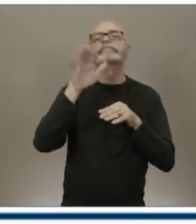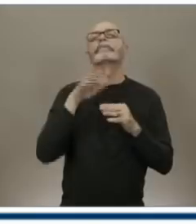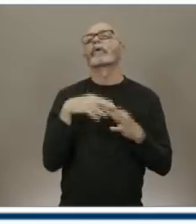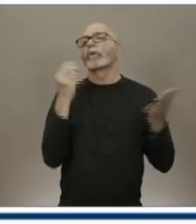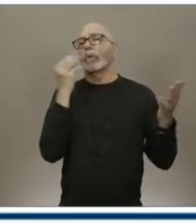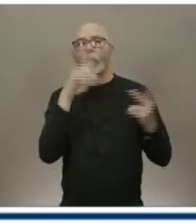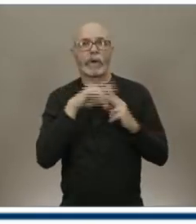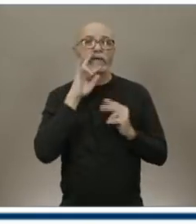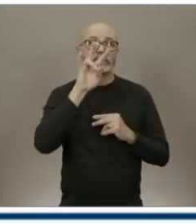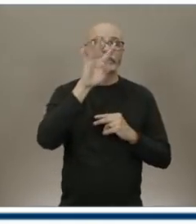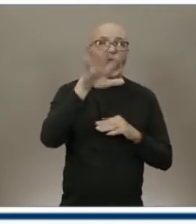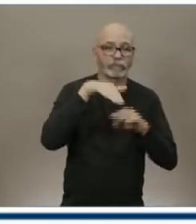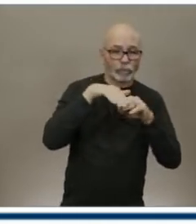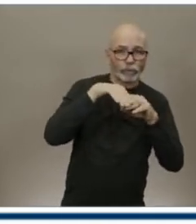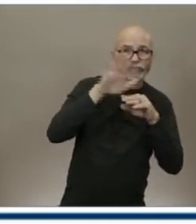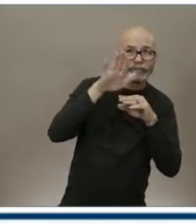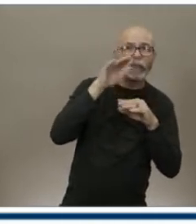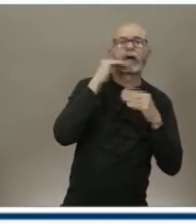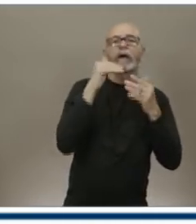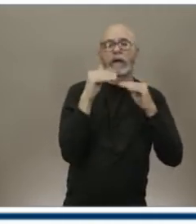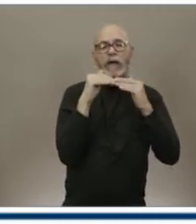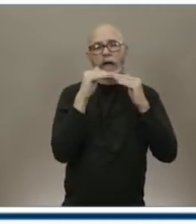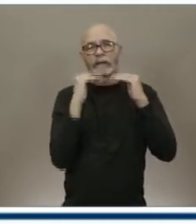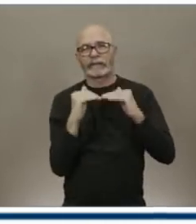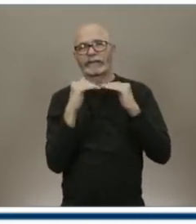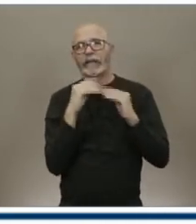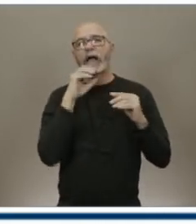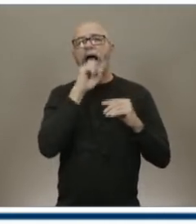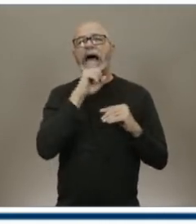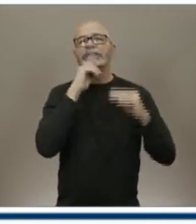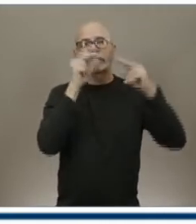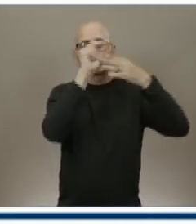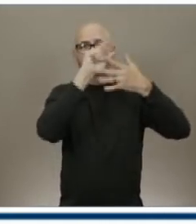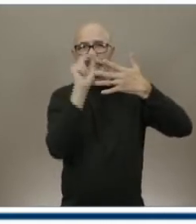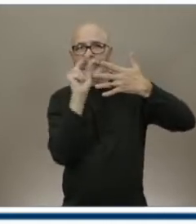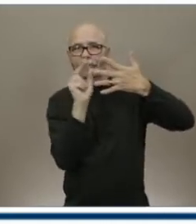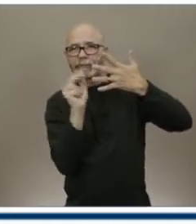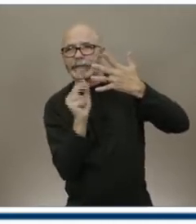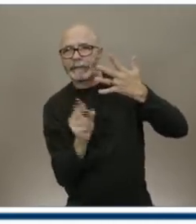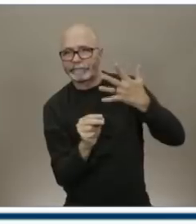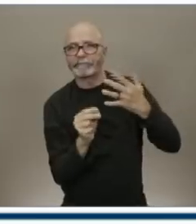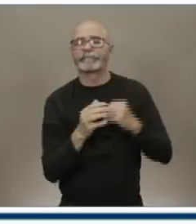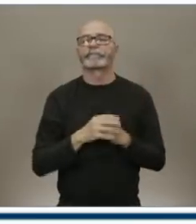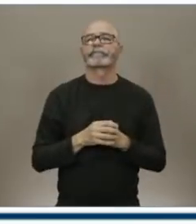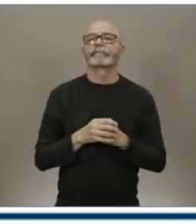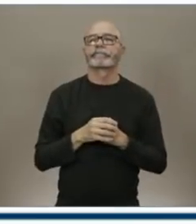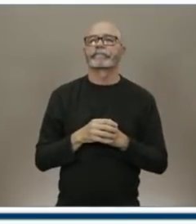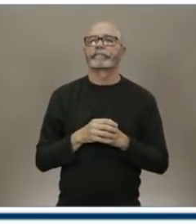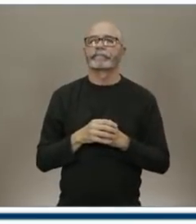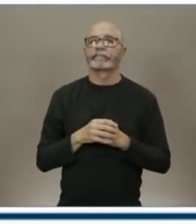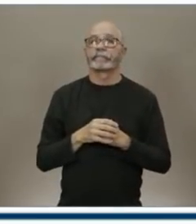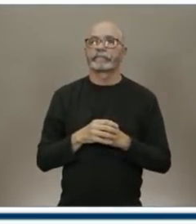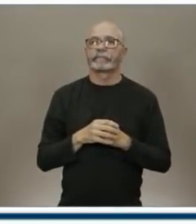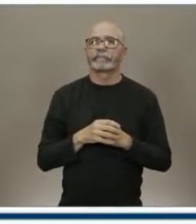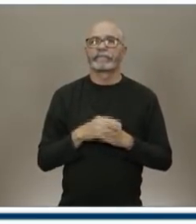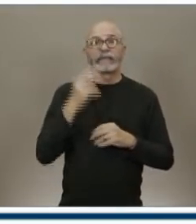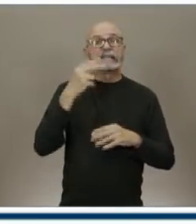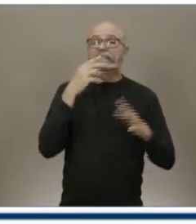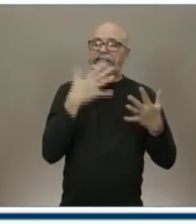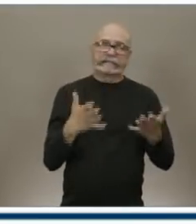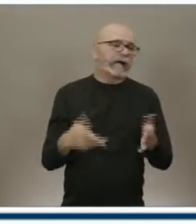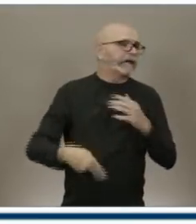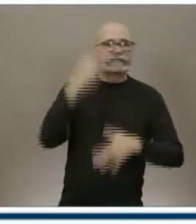on. These groups that I just described fall into one of two high-risk categories. They are either vulnerable to